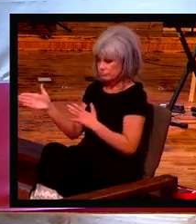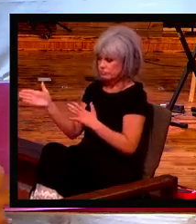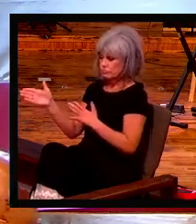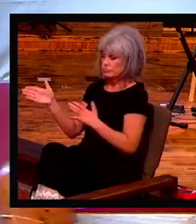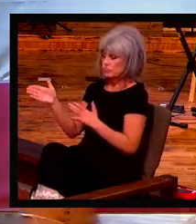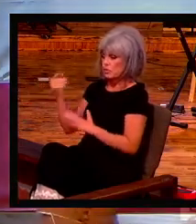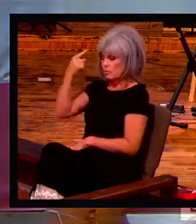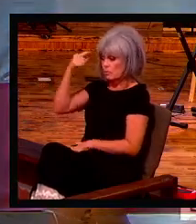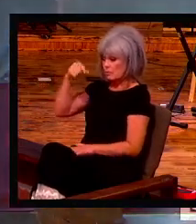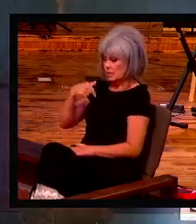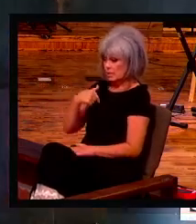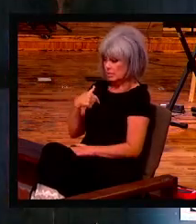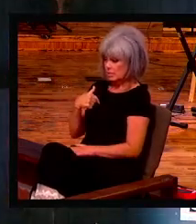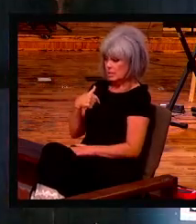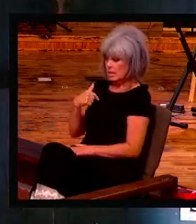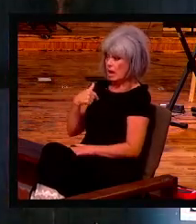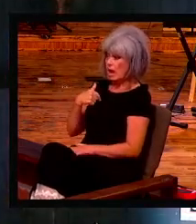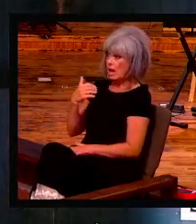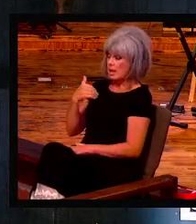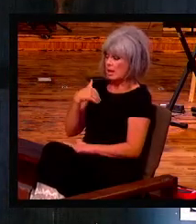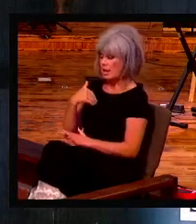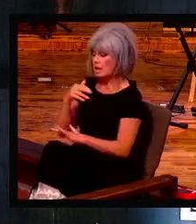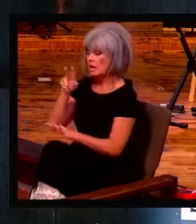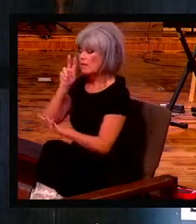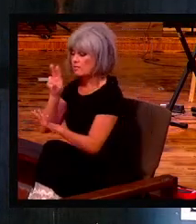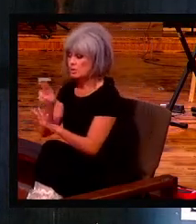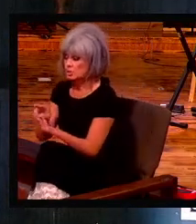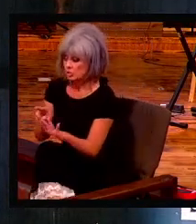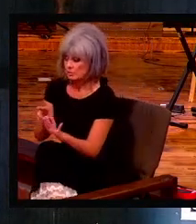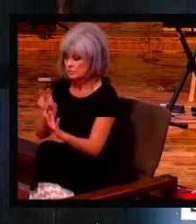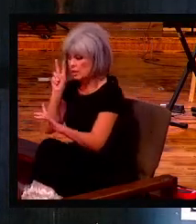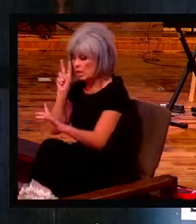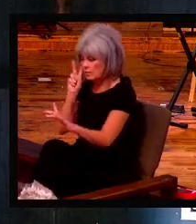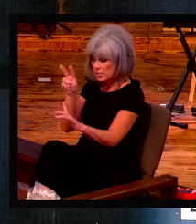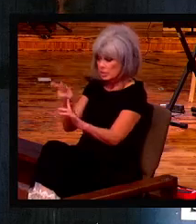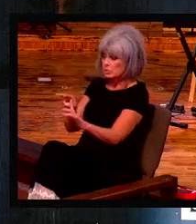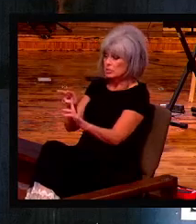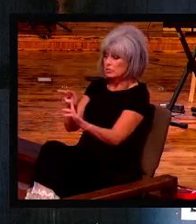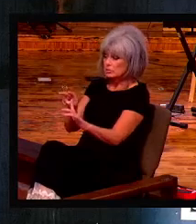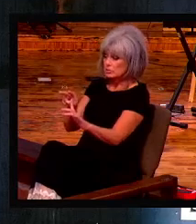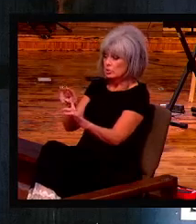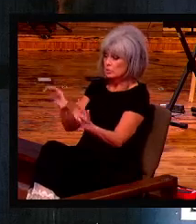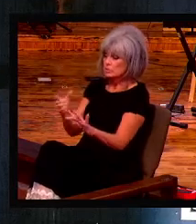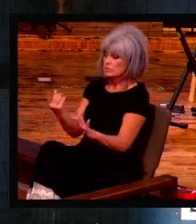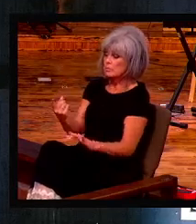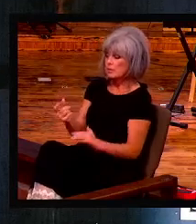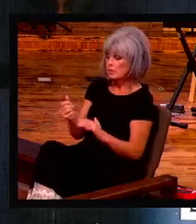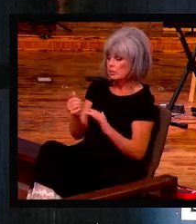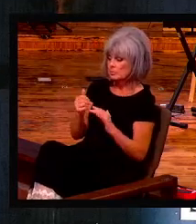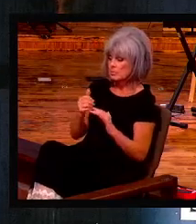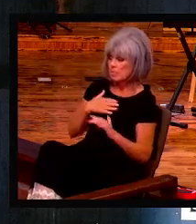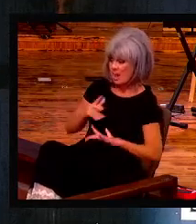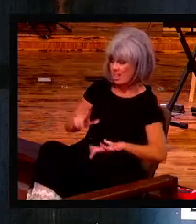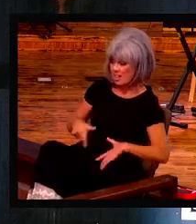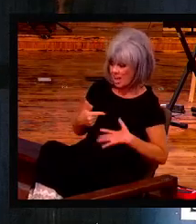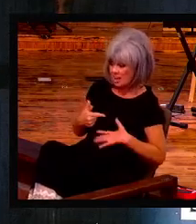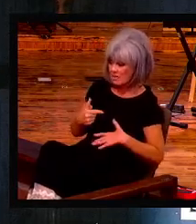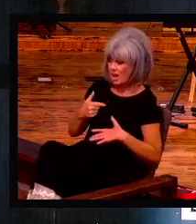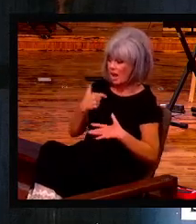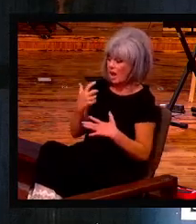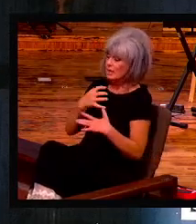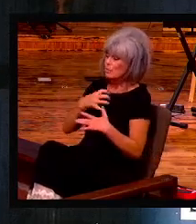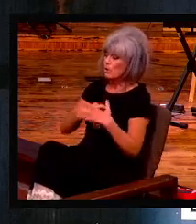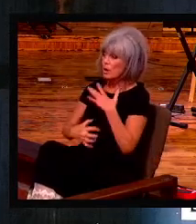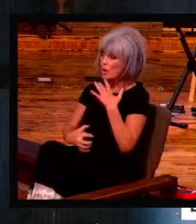So for me, I had a vision to do something with my life after I realized my desperate need for a